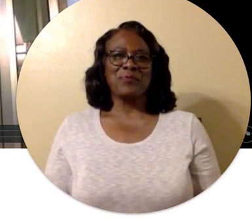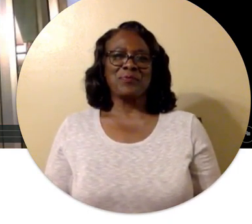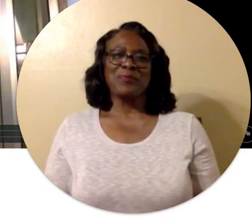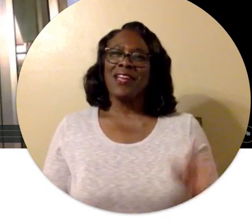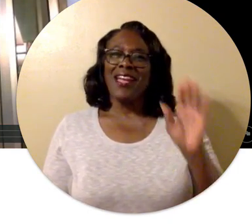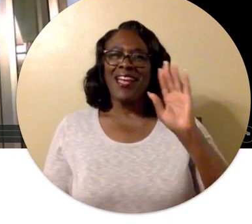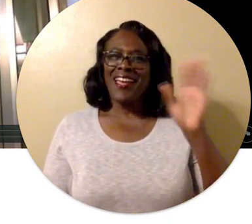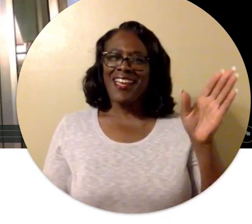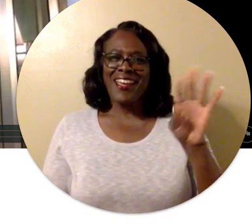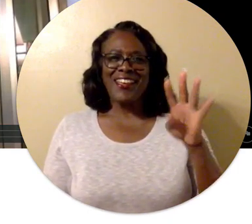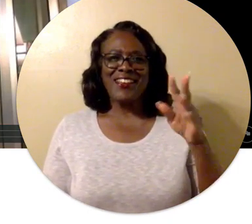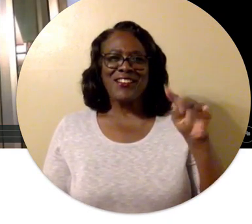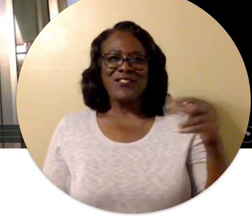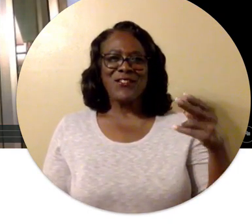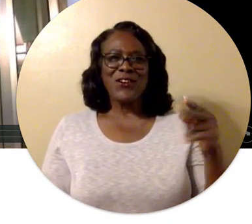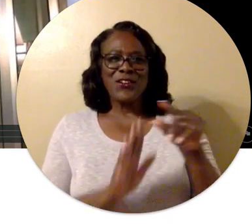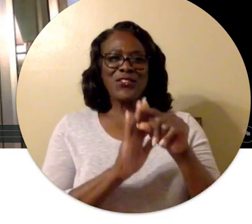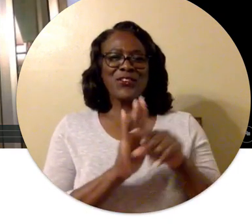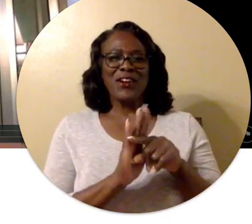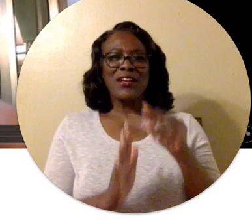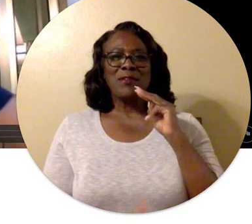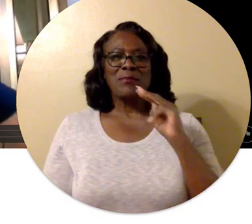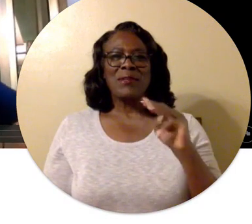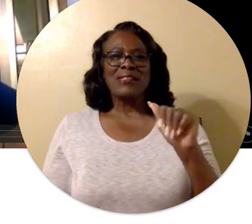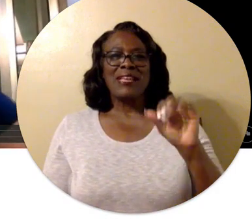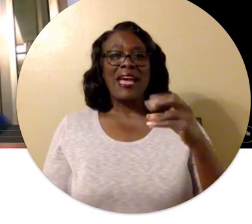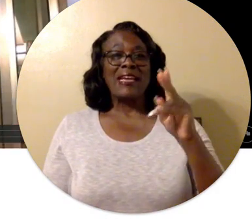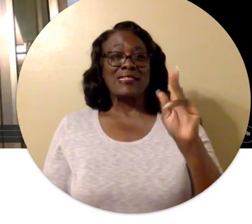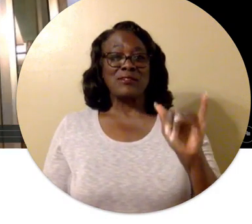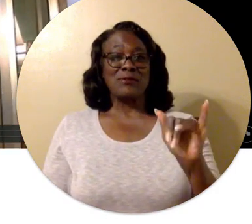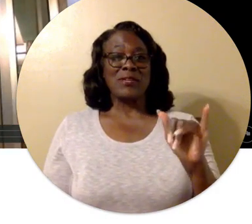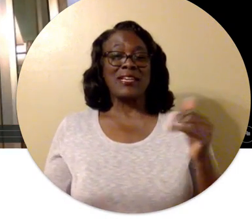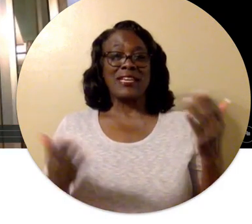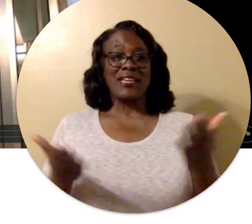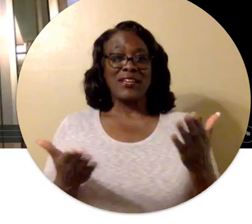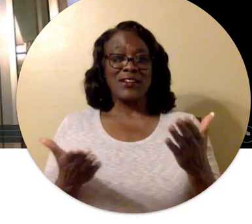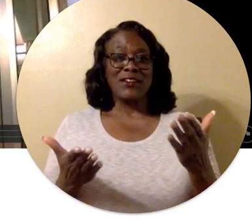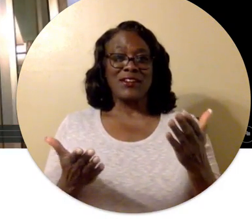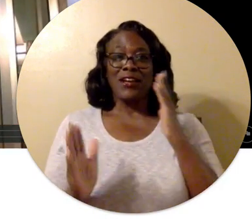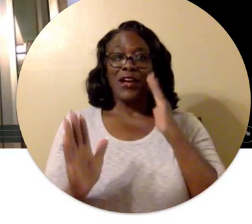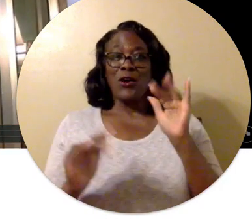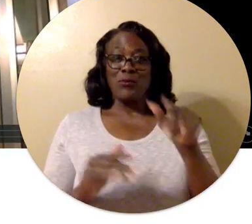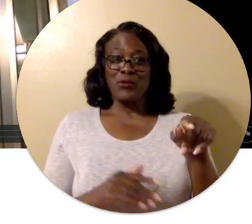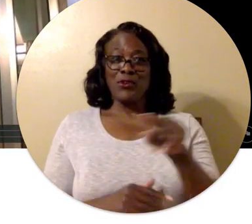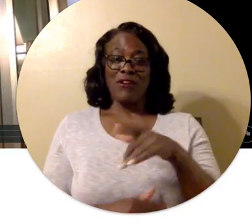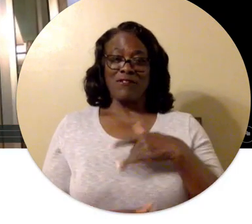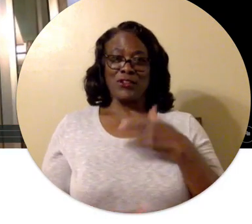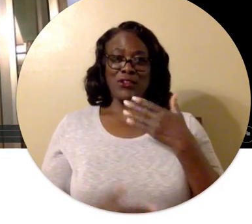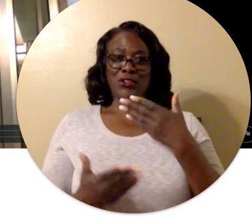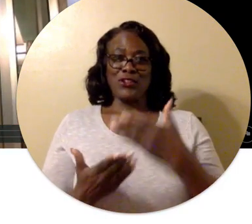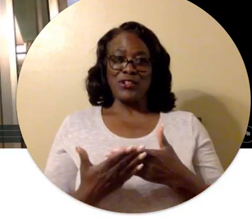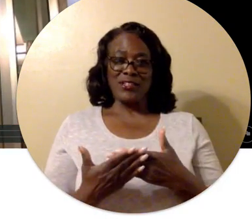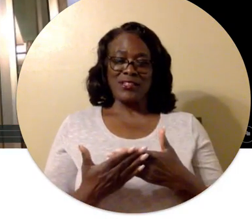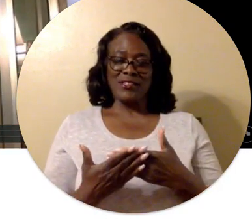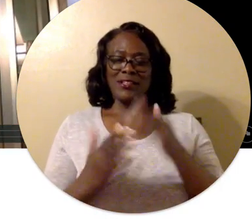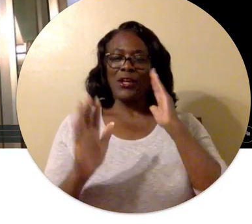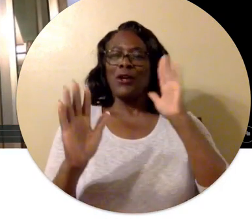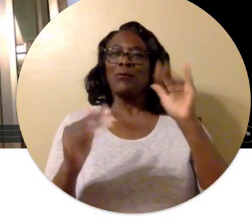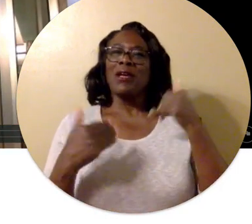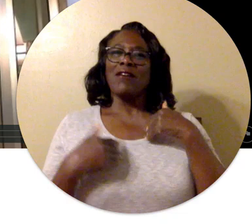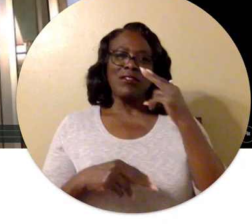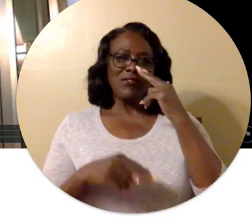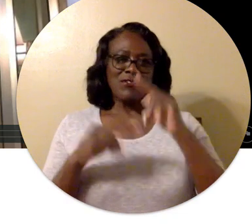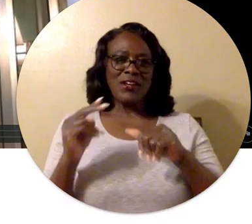Hey, fourth grade. It's Miss Ashby here. I hope you guys are feeling good. Hope you're having fun